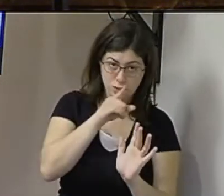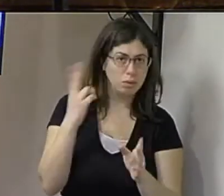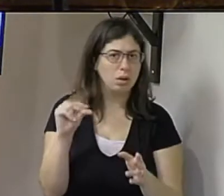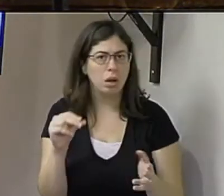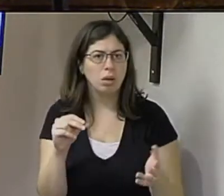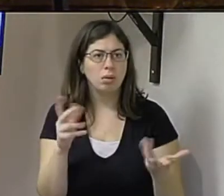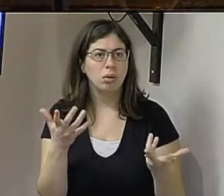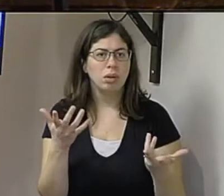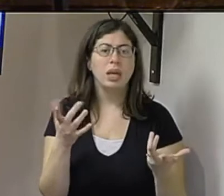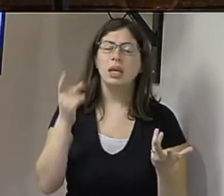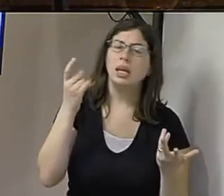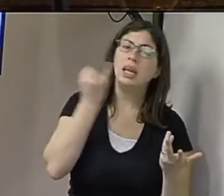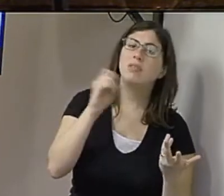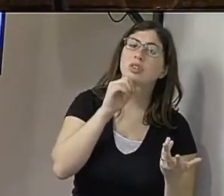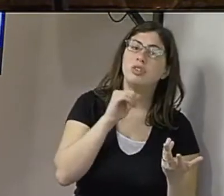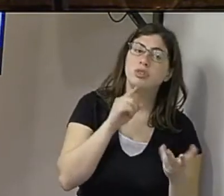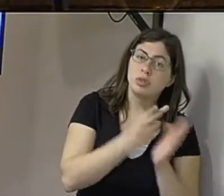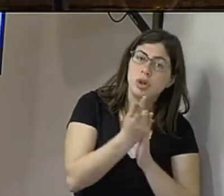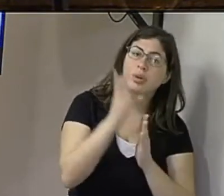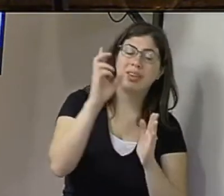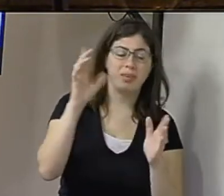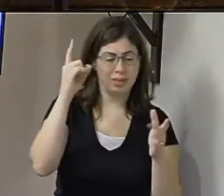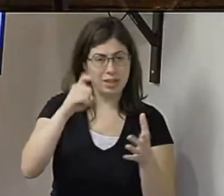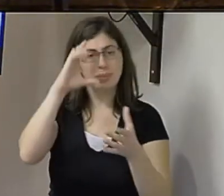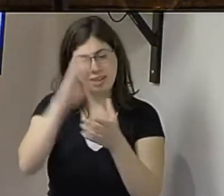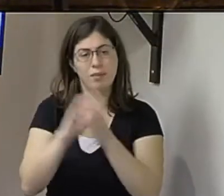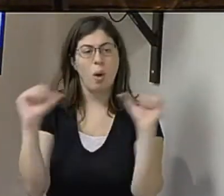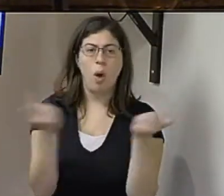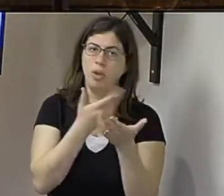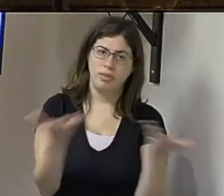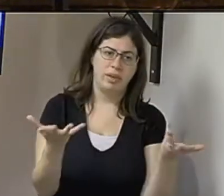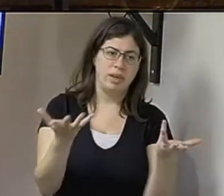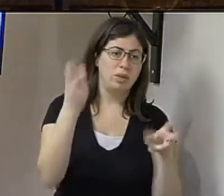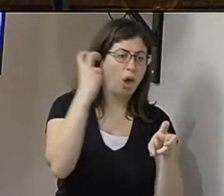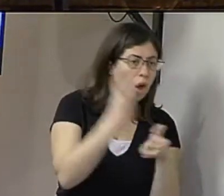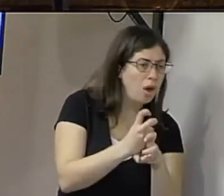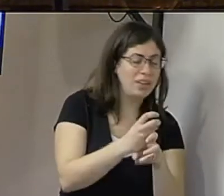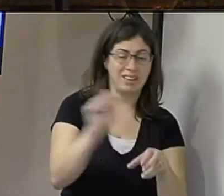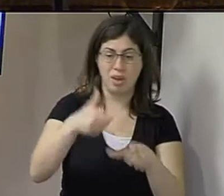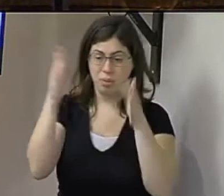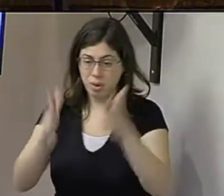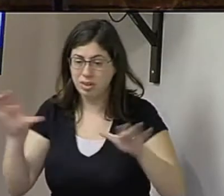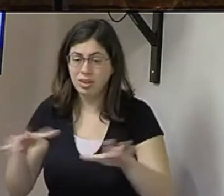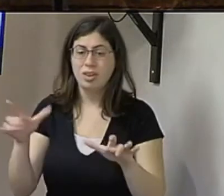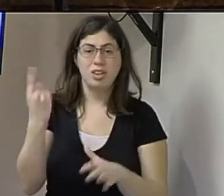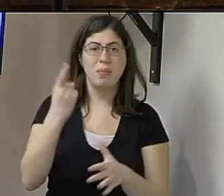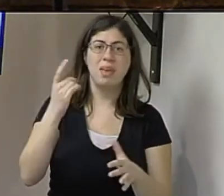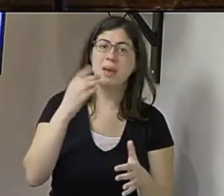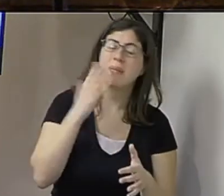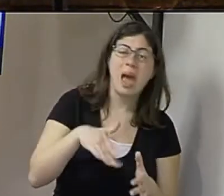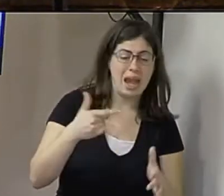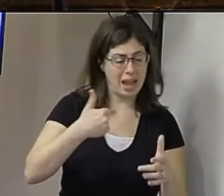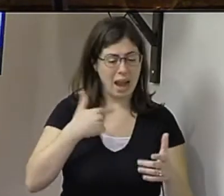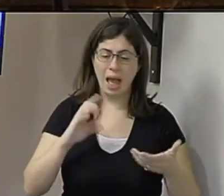if that's true, it has to be true everywhere. It has to be true the hard things that happen to us, the things that another person does to us, right? Where somebody did something evil and